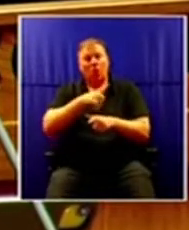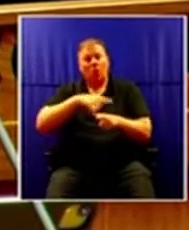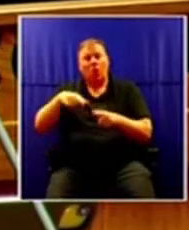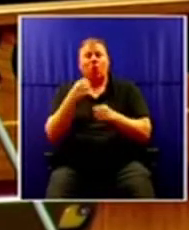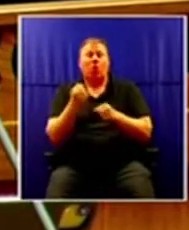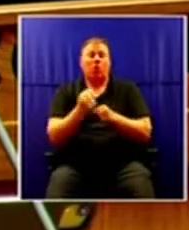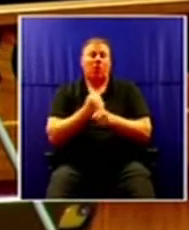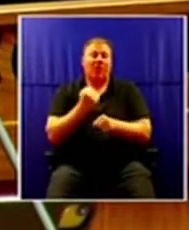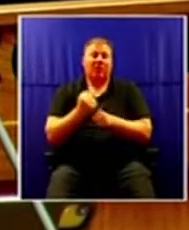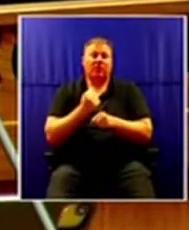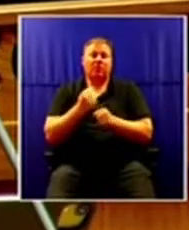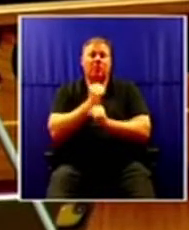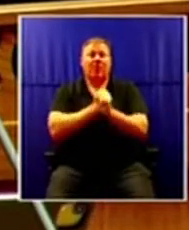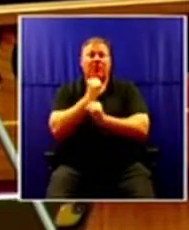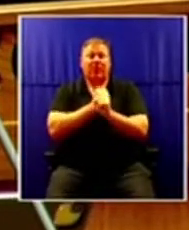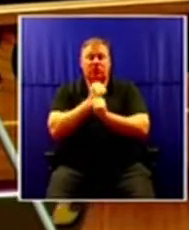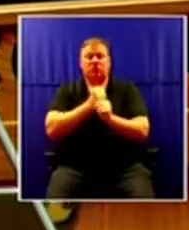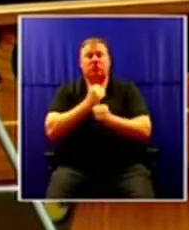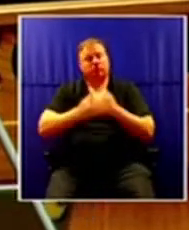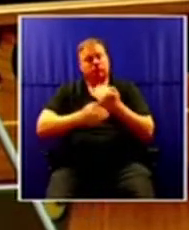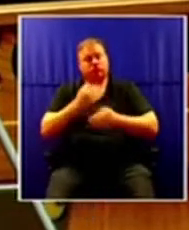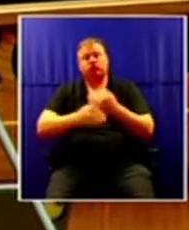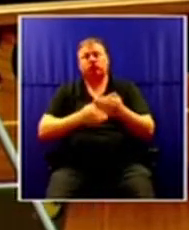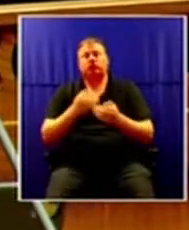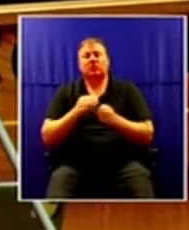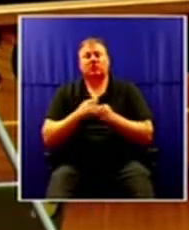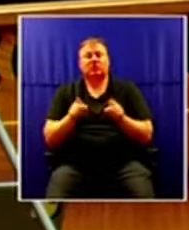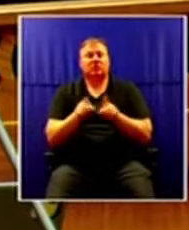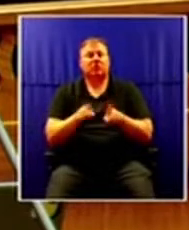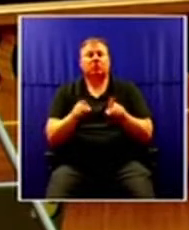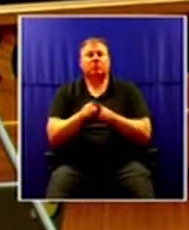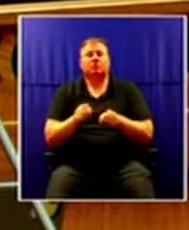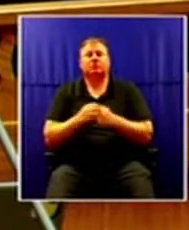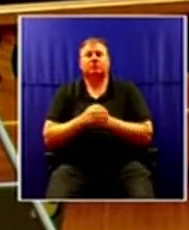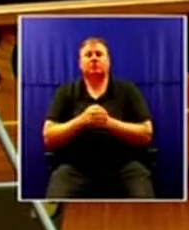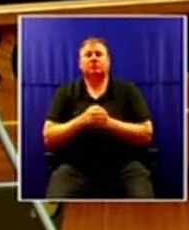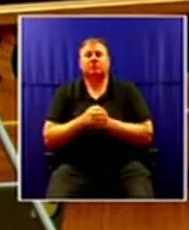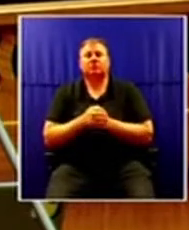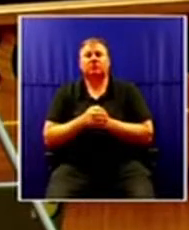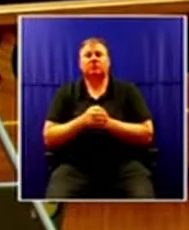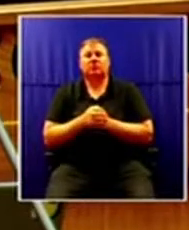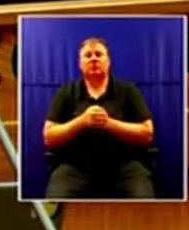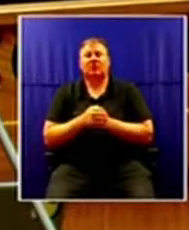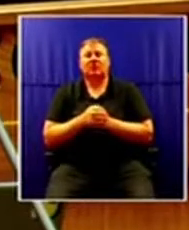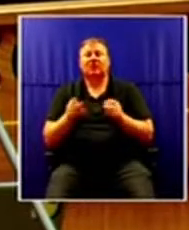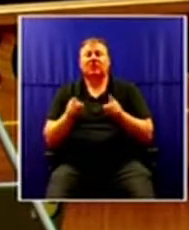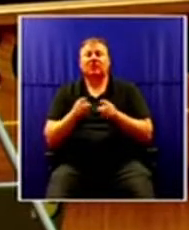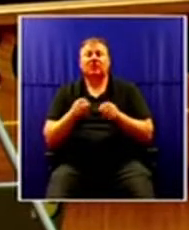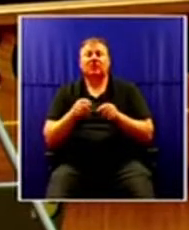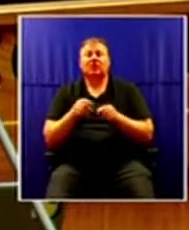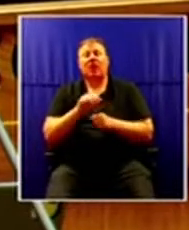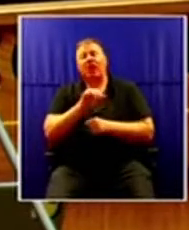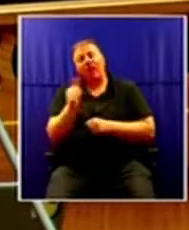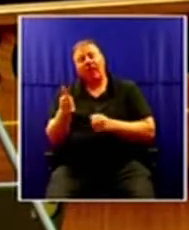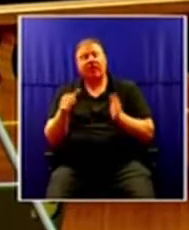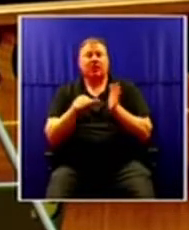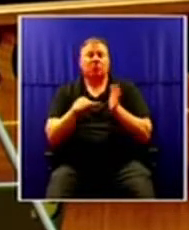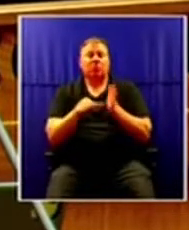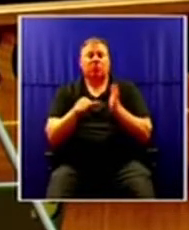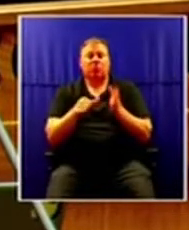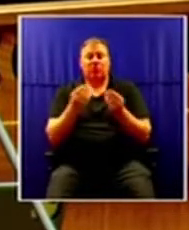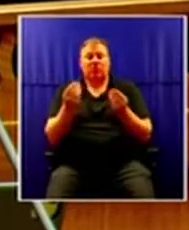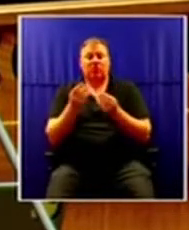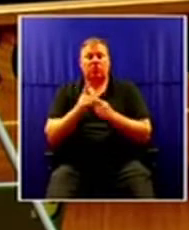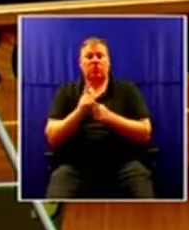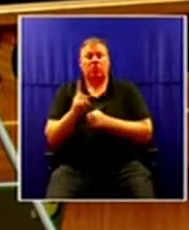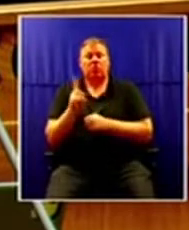our natural endowments is our location and our geography. We are exploiting